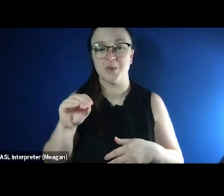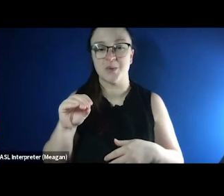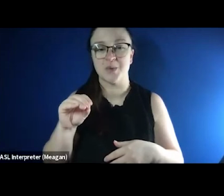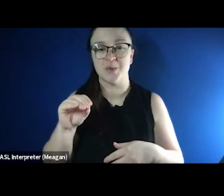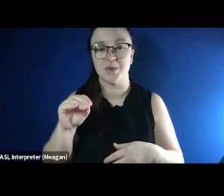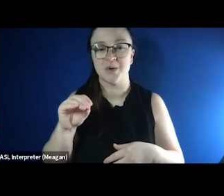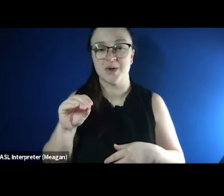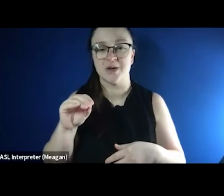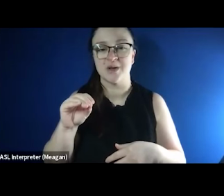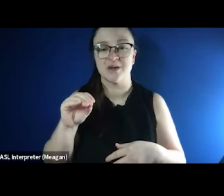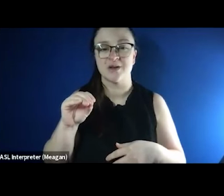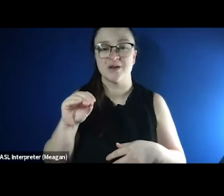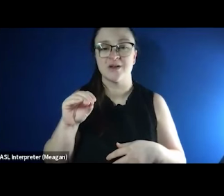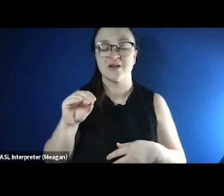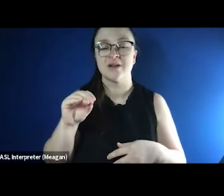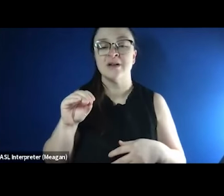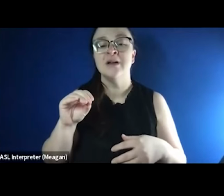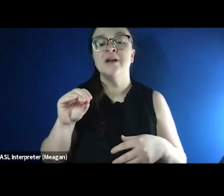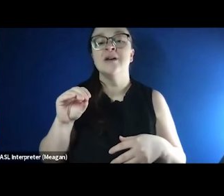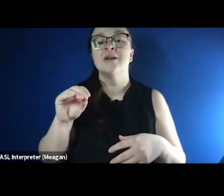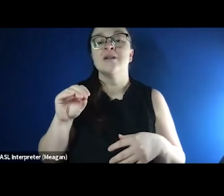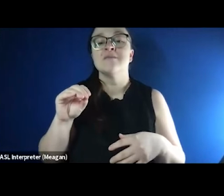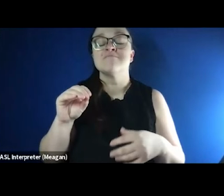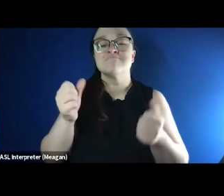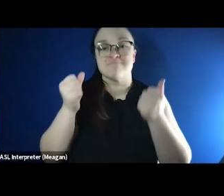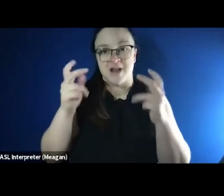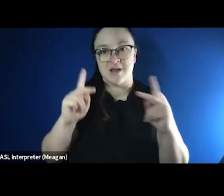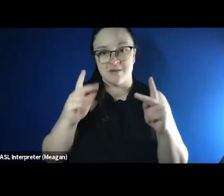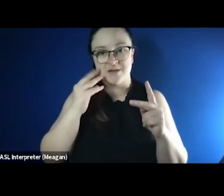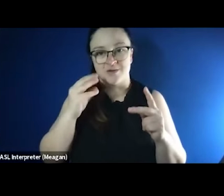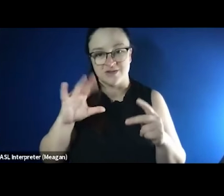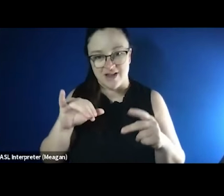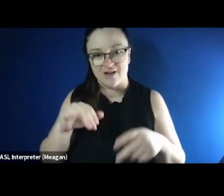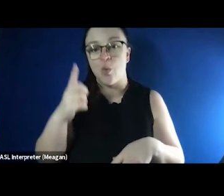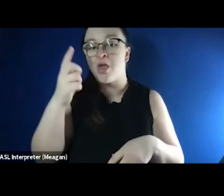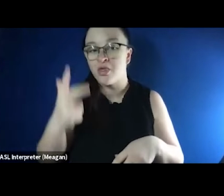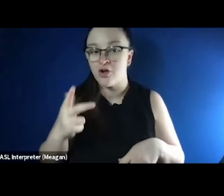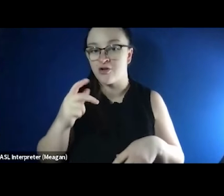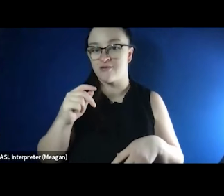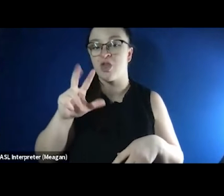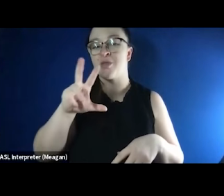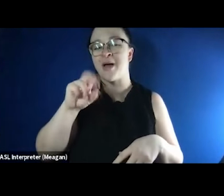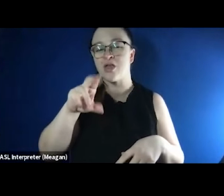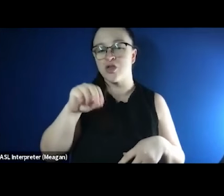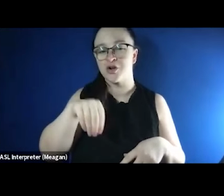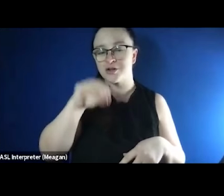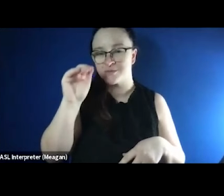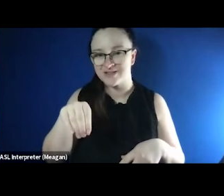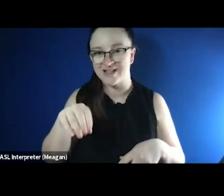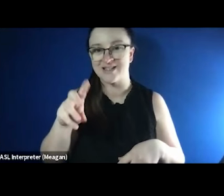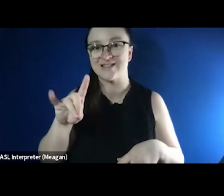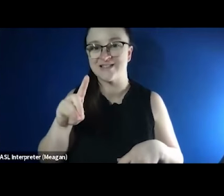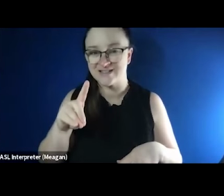roles prior to their incarceration. And a third of all of the folks who participated in the study did meet the clinical criteria for post-traumatic